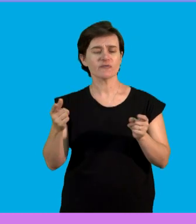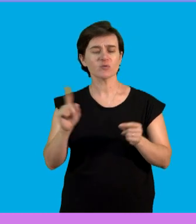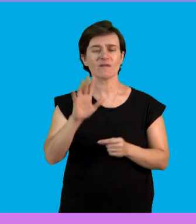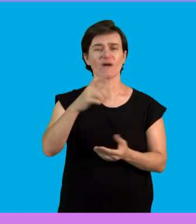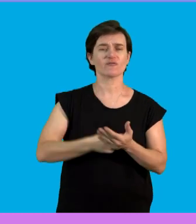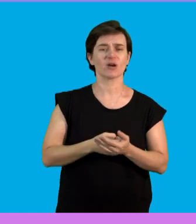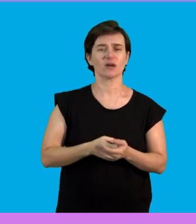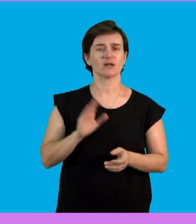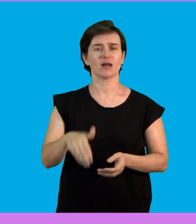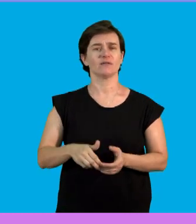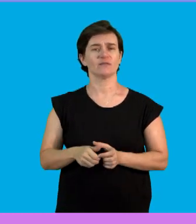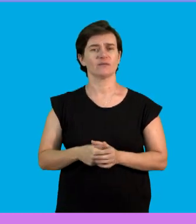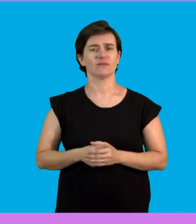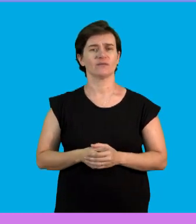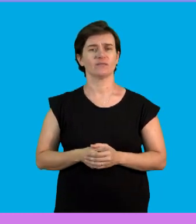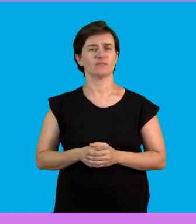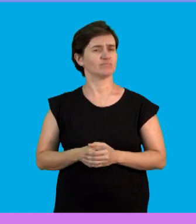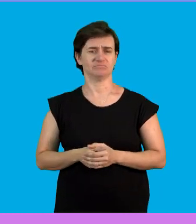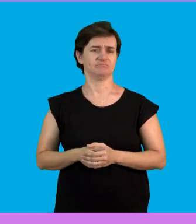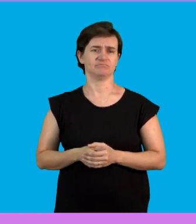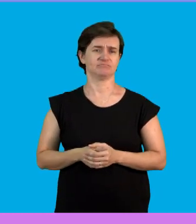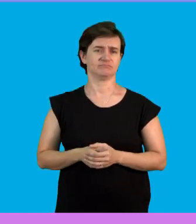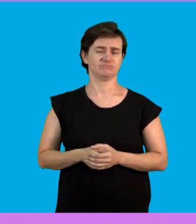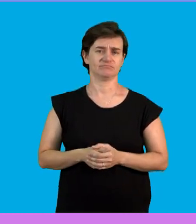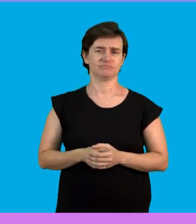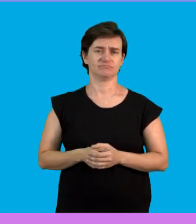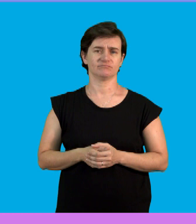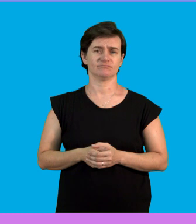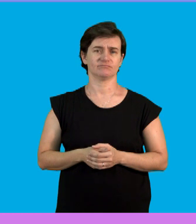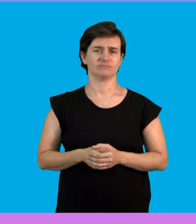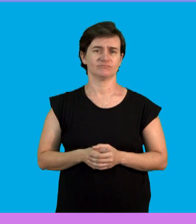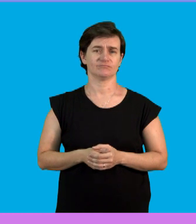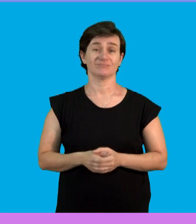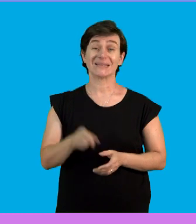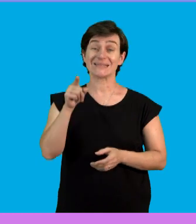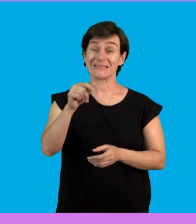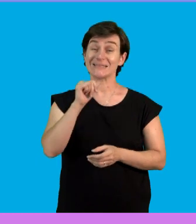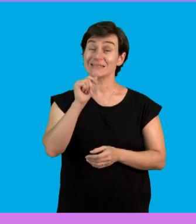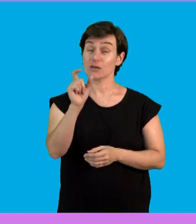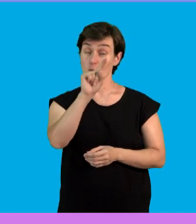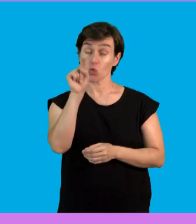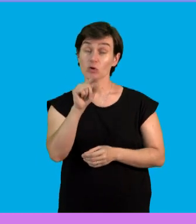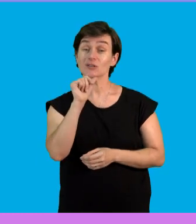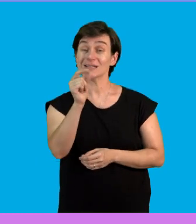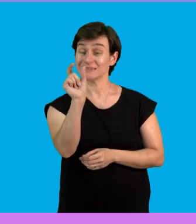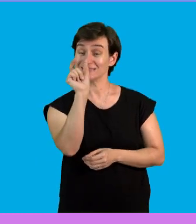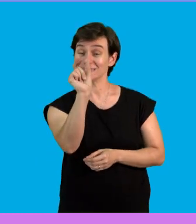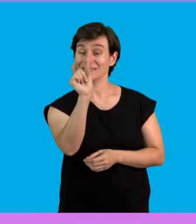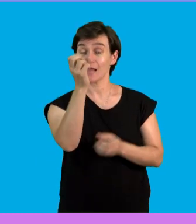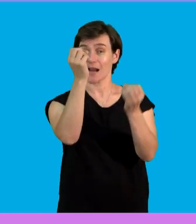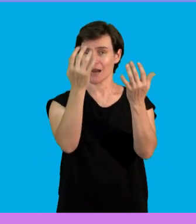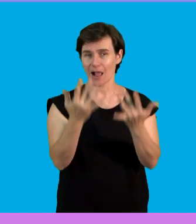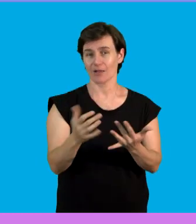is R5 and just leave it at that because we can see it from the structure. They said calculate the